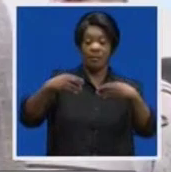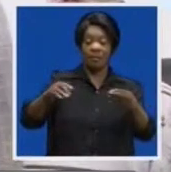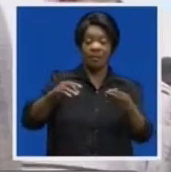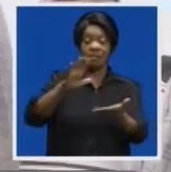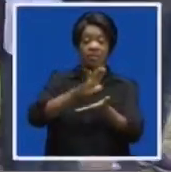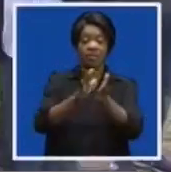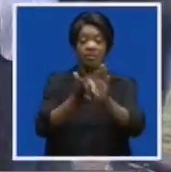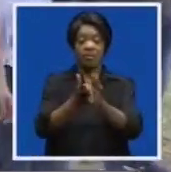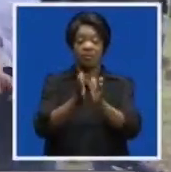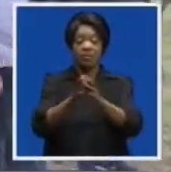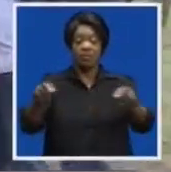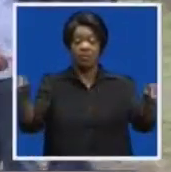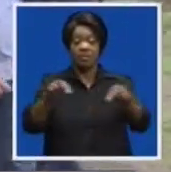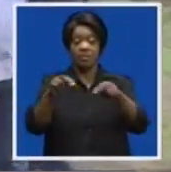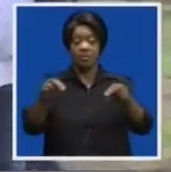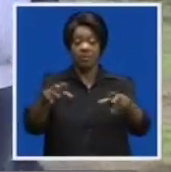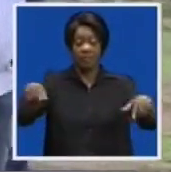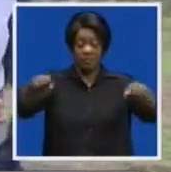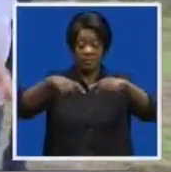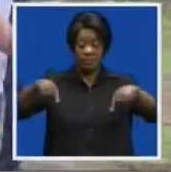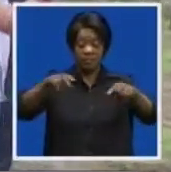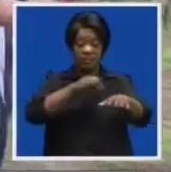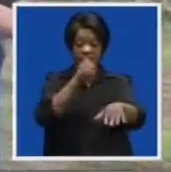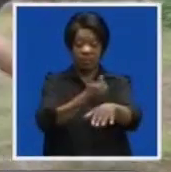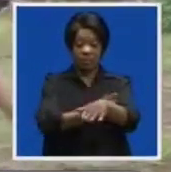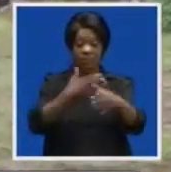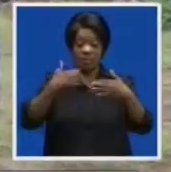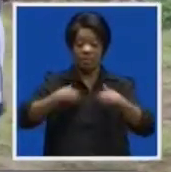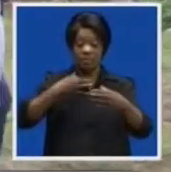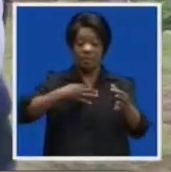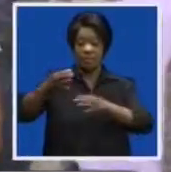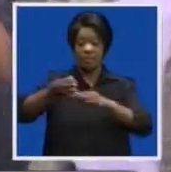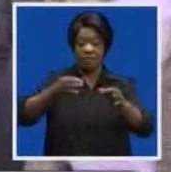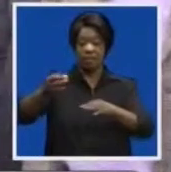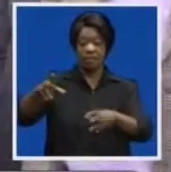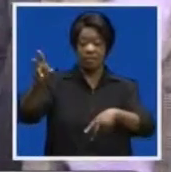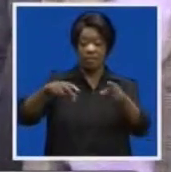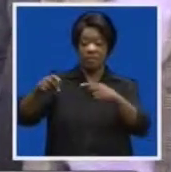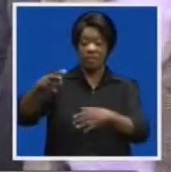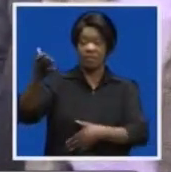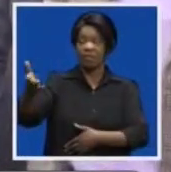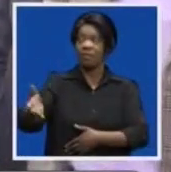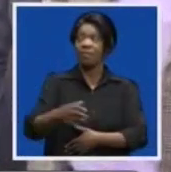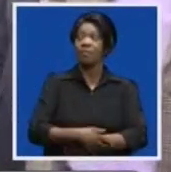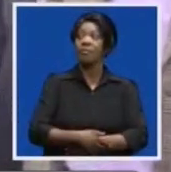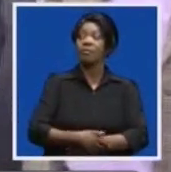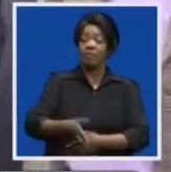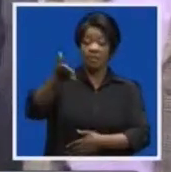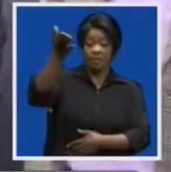the situation. The local authority has an explanation on the presence of these traders here. Inayo ini ground ya